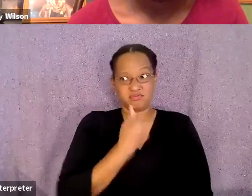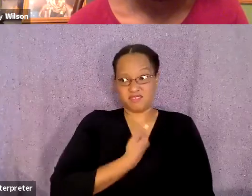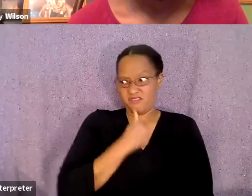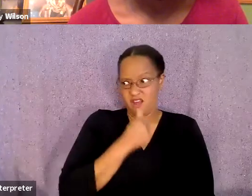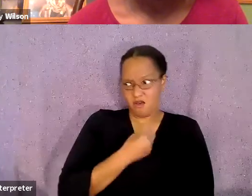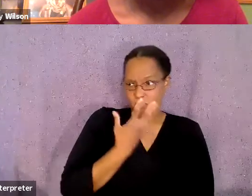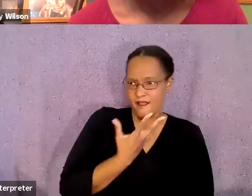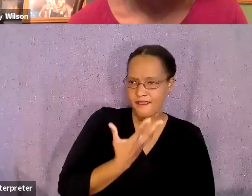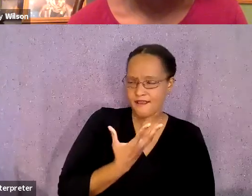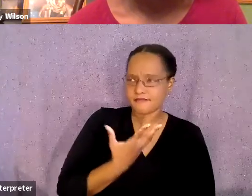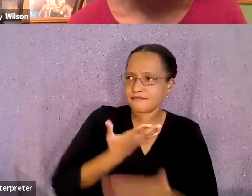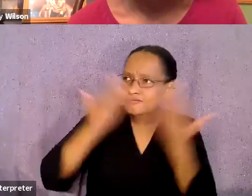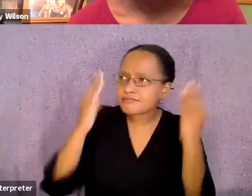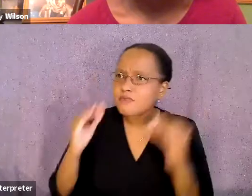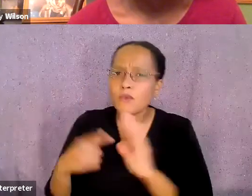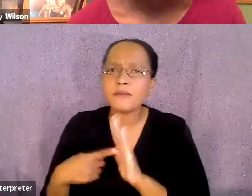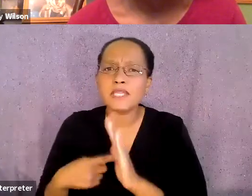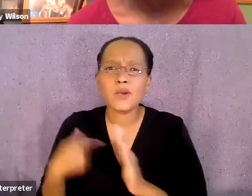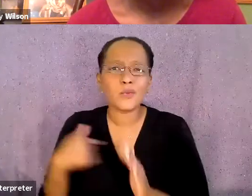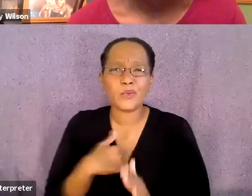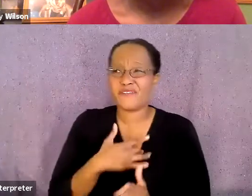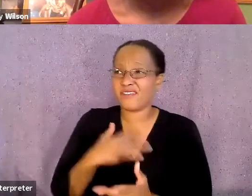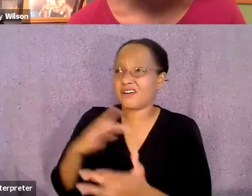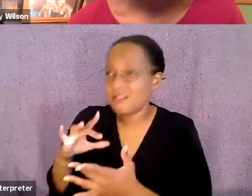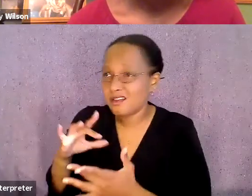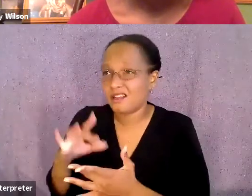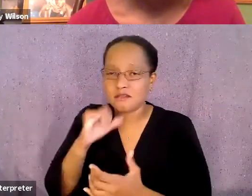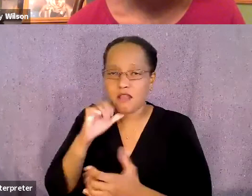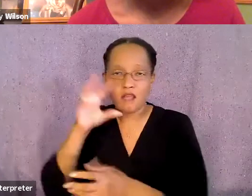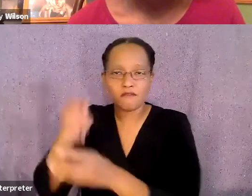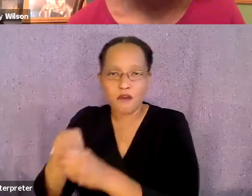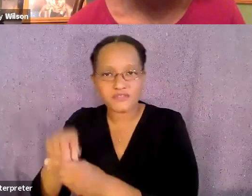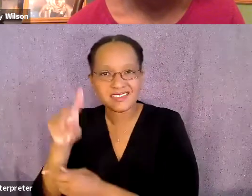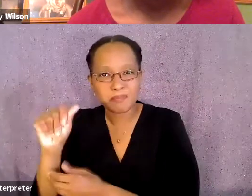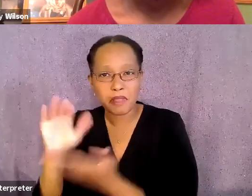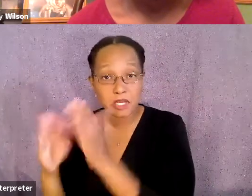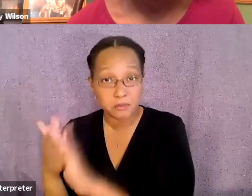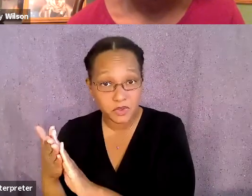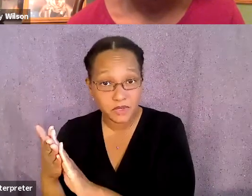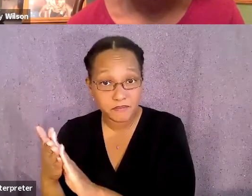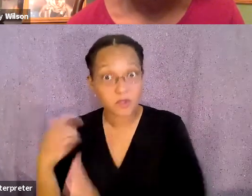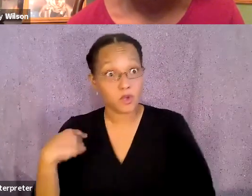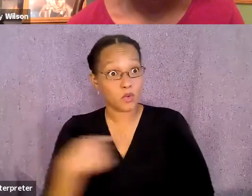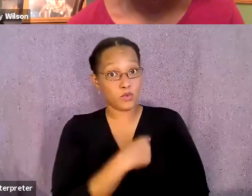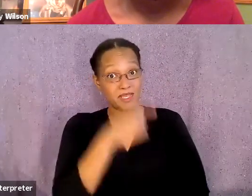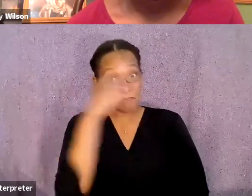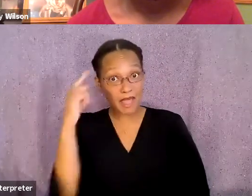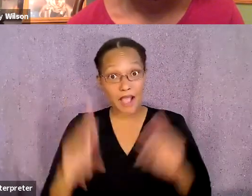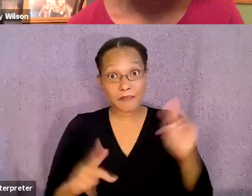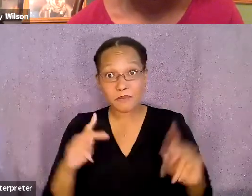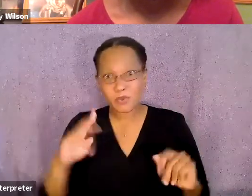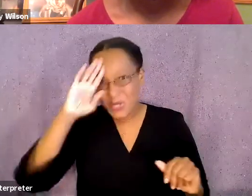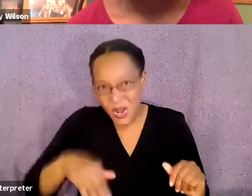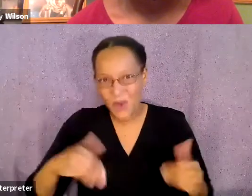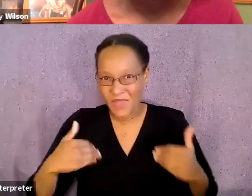that representation and don't feel a part of the community. And as Black people, we know the resistance of Black people claiming